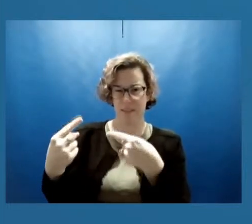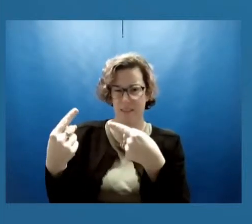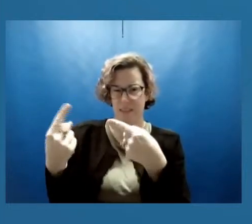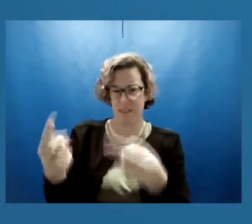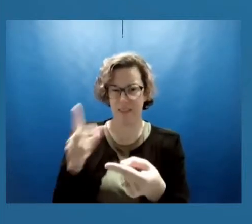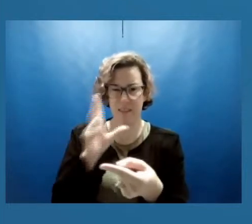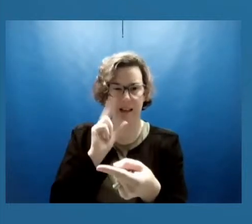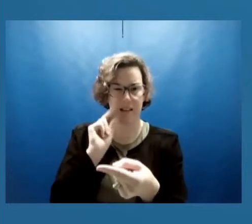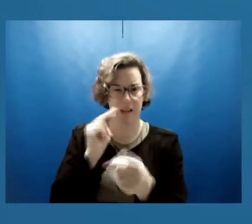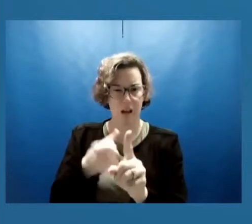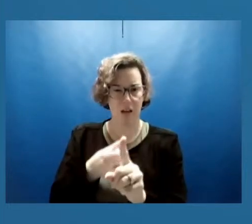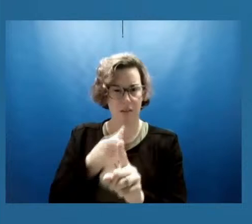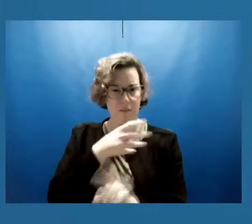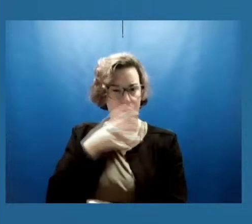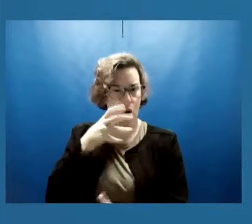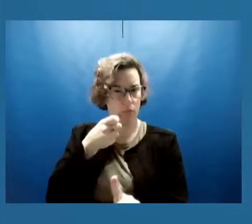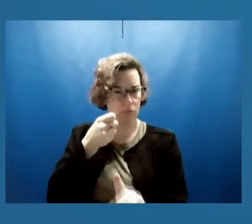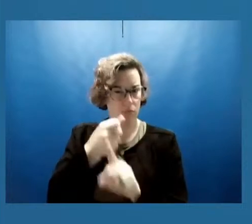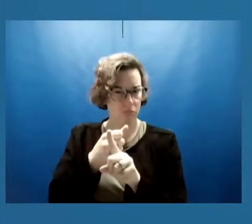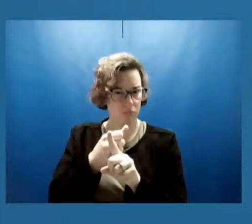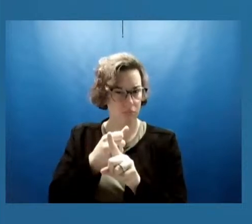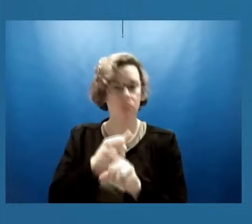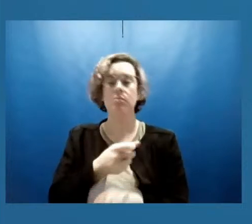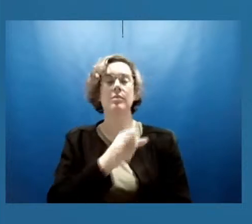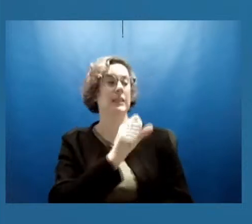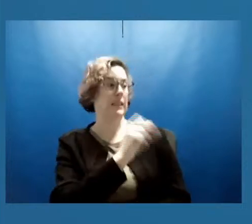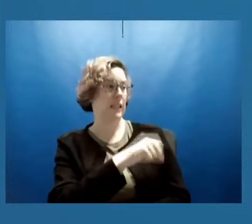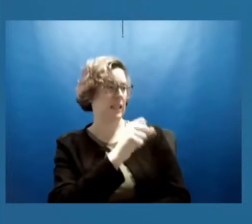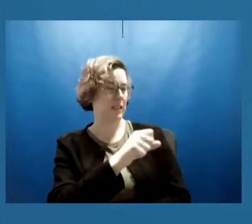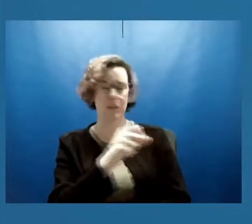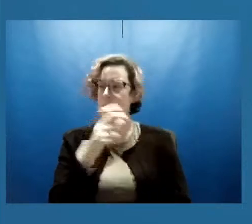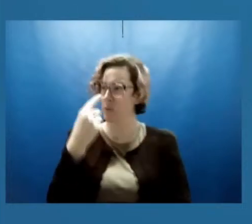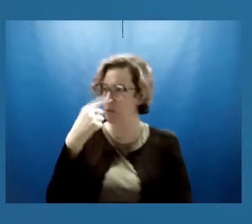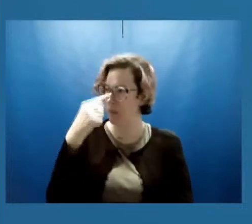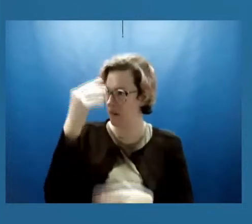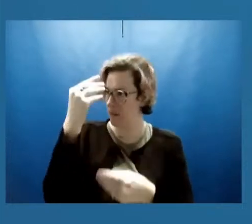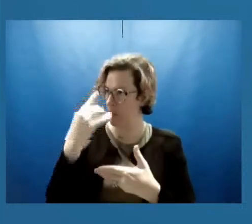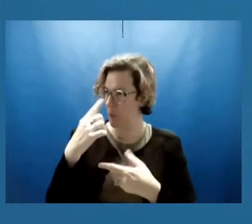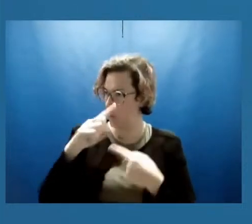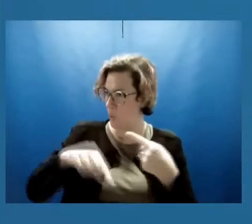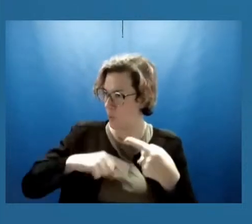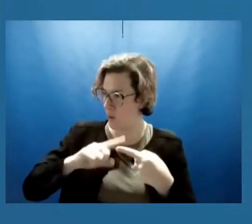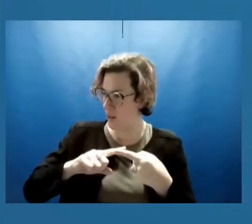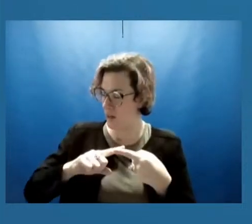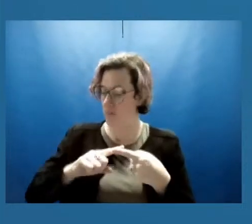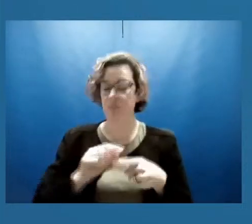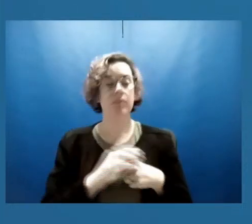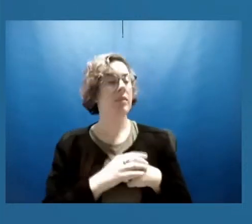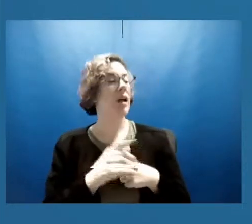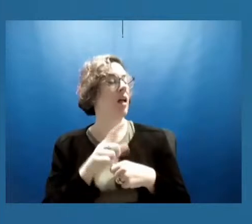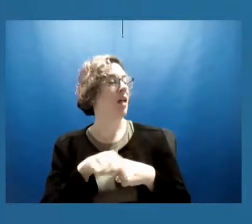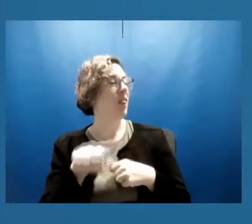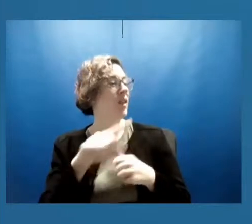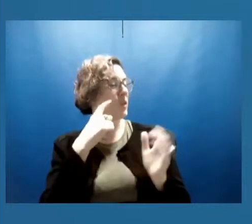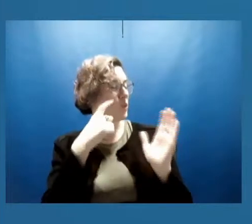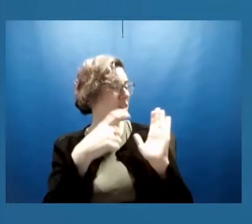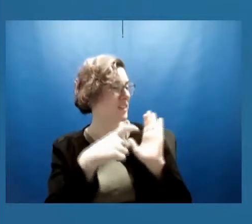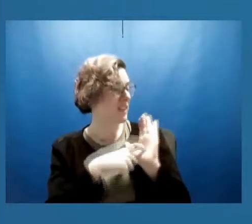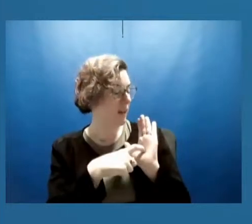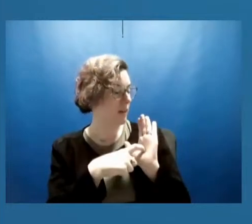exposure? correct. Could you tell me when those were detected? They were detected in